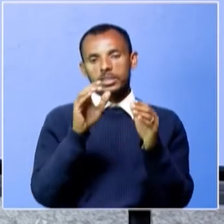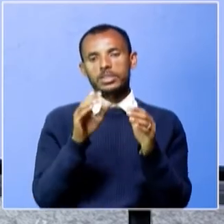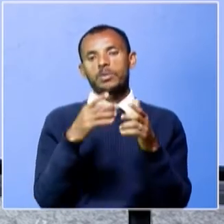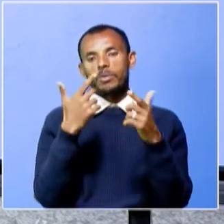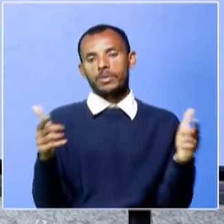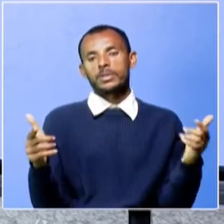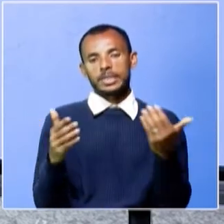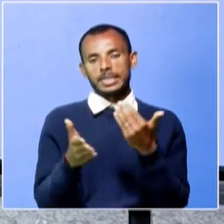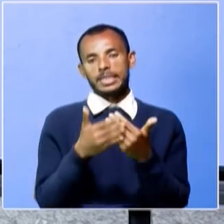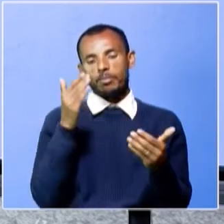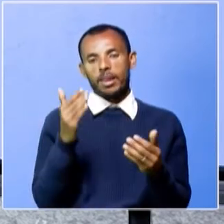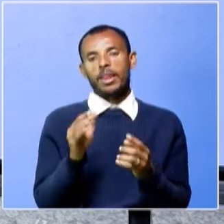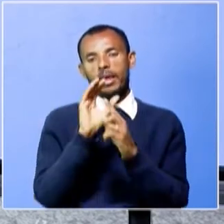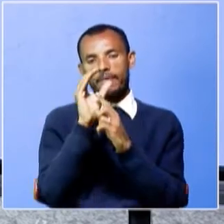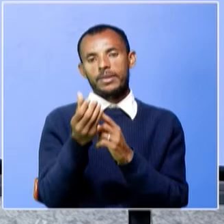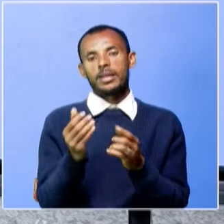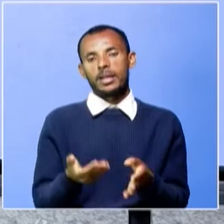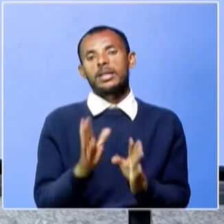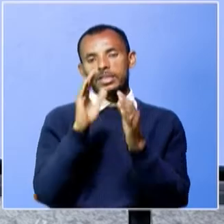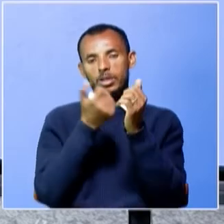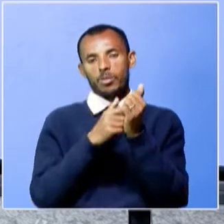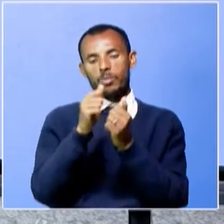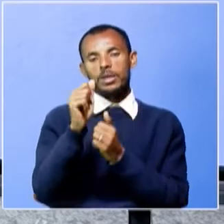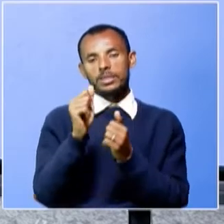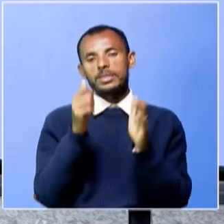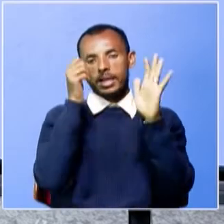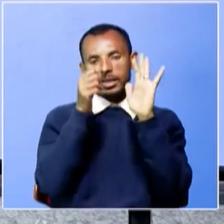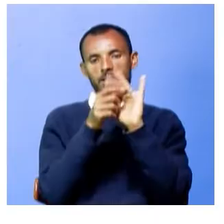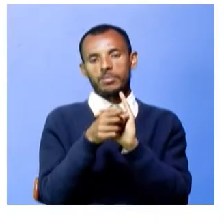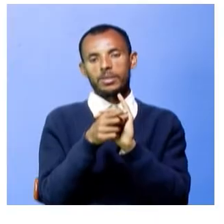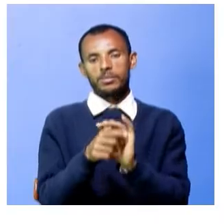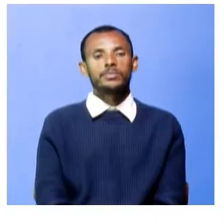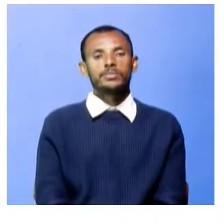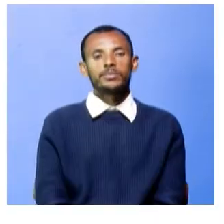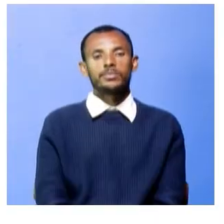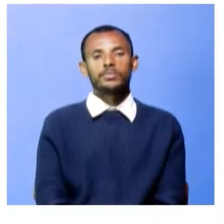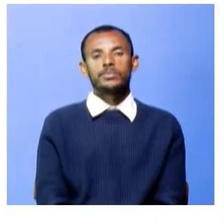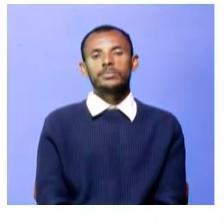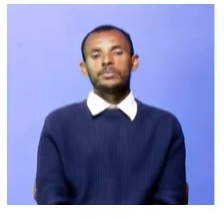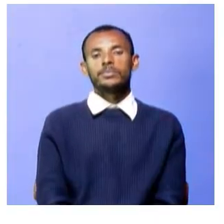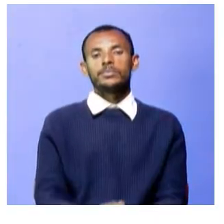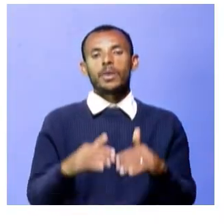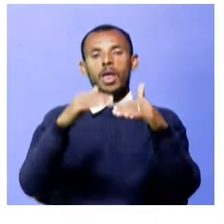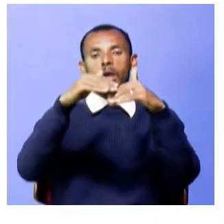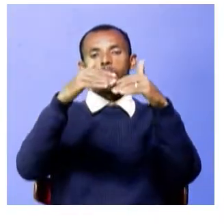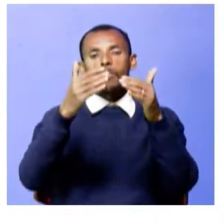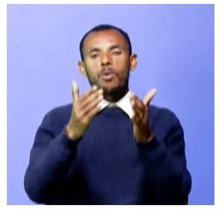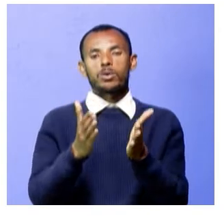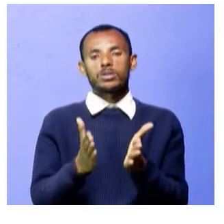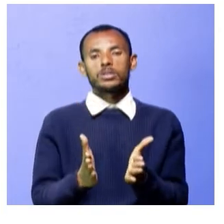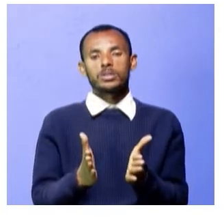of a simple events. So let's proceed to the examples. A box contains